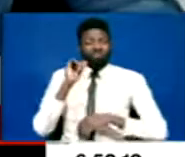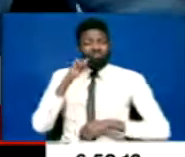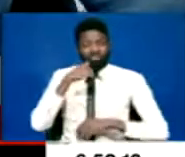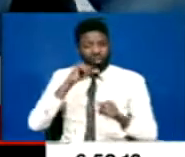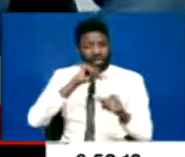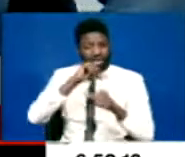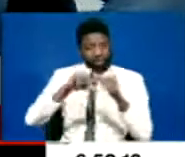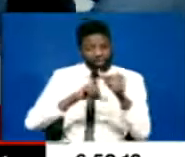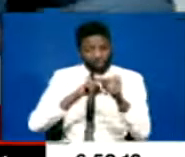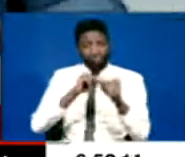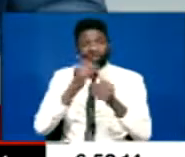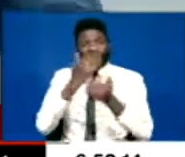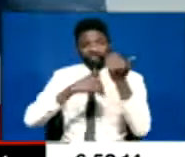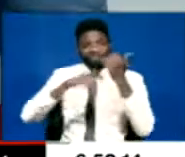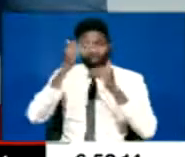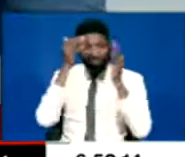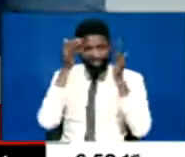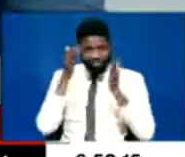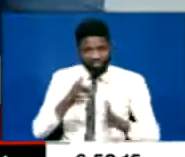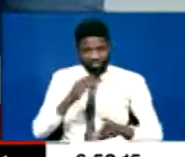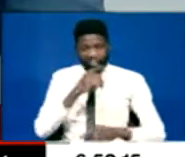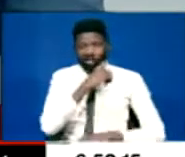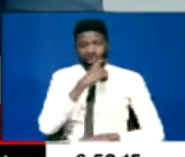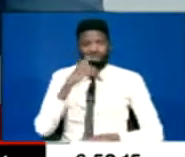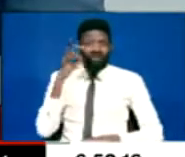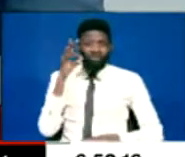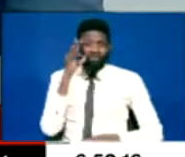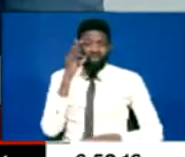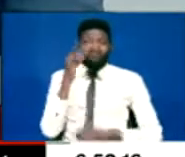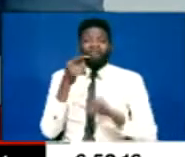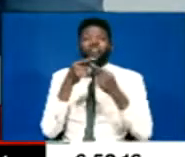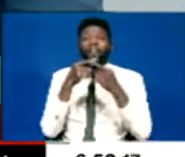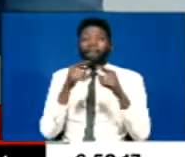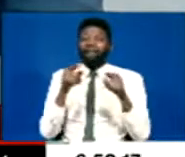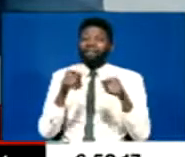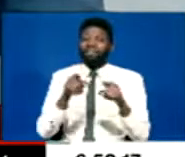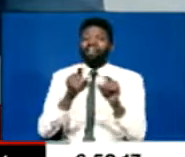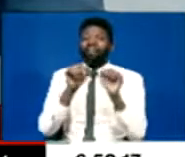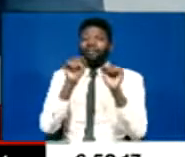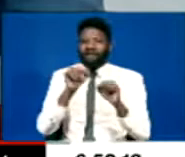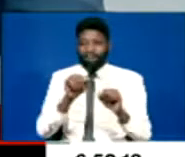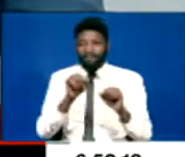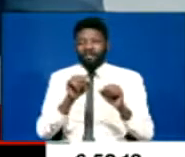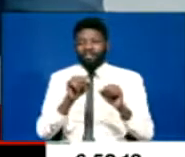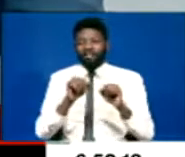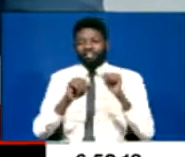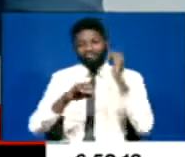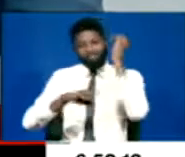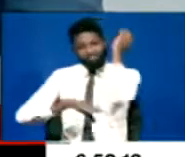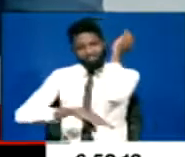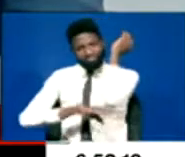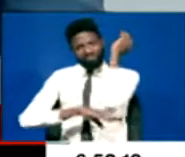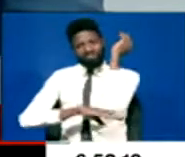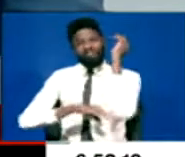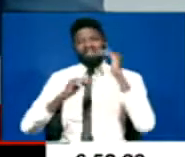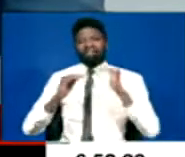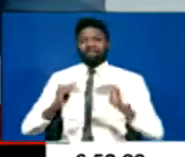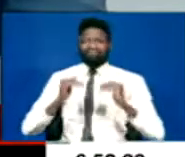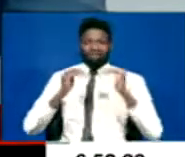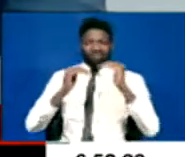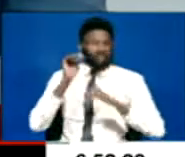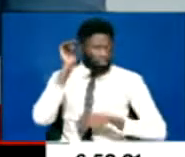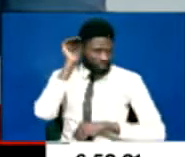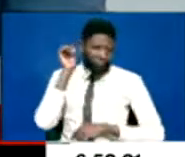one interesting thing is that you can rise from somewhere to somewhere. You've heard the story that he was a street boy, a grave